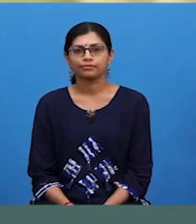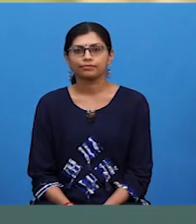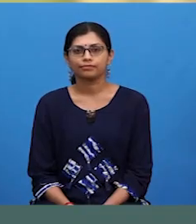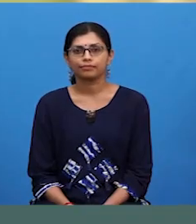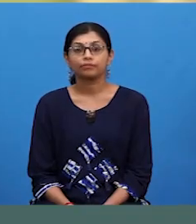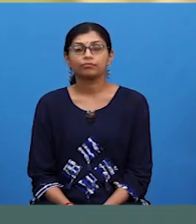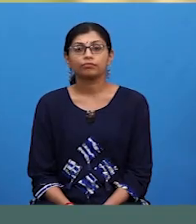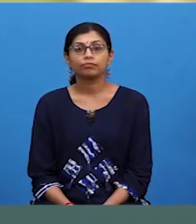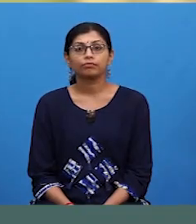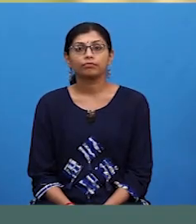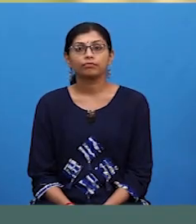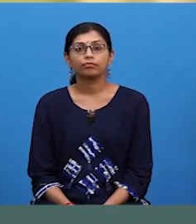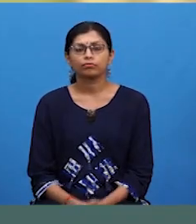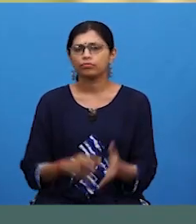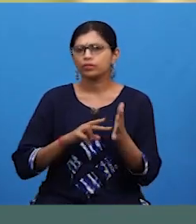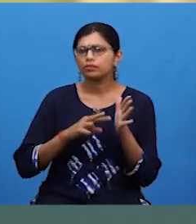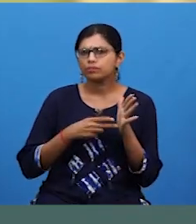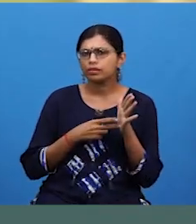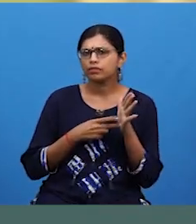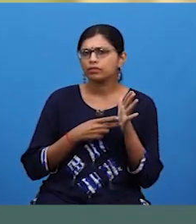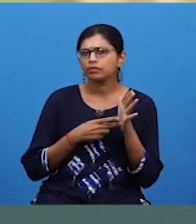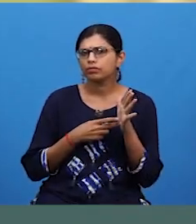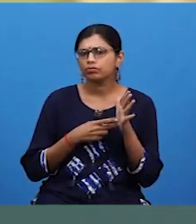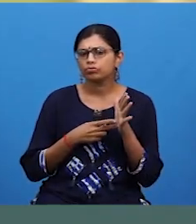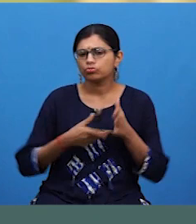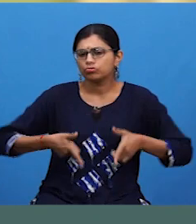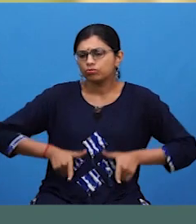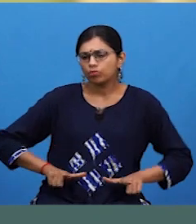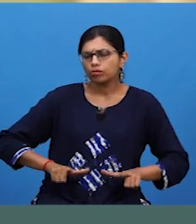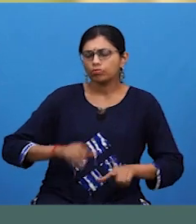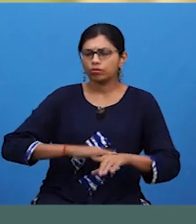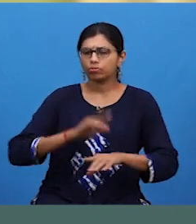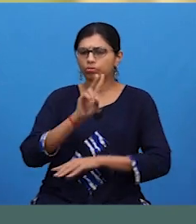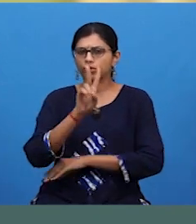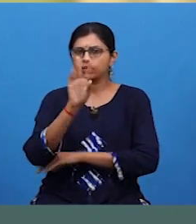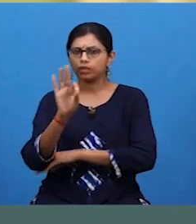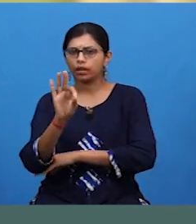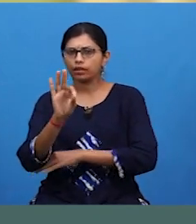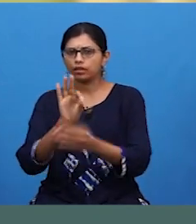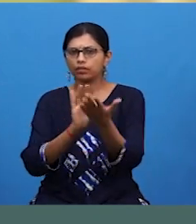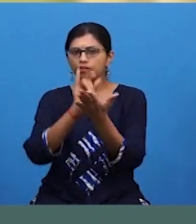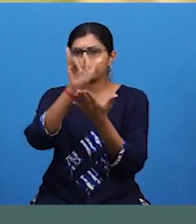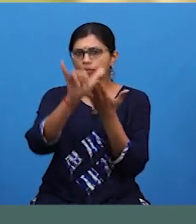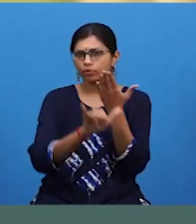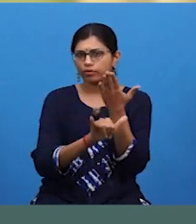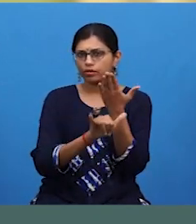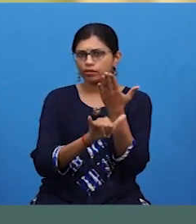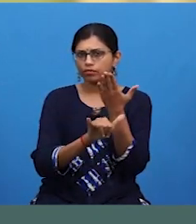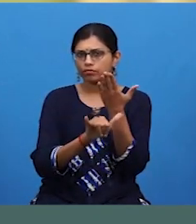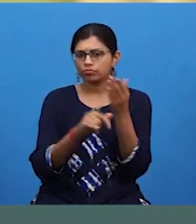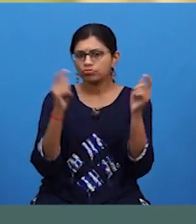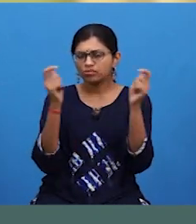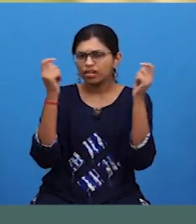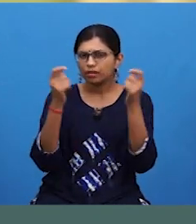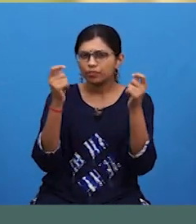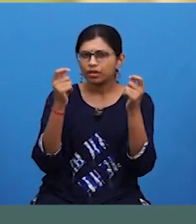Question: does this mean those who were born on the 29th February can only celebrate their birthday once